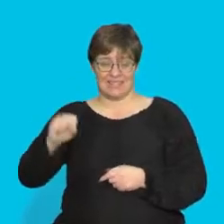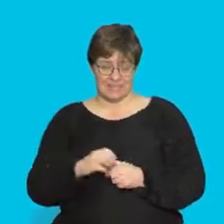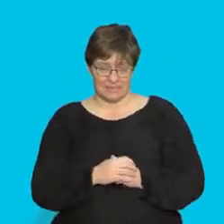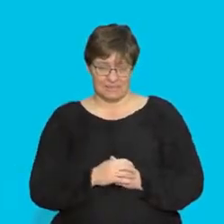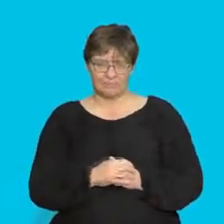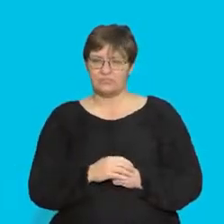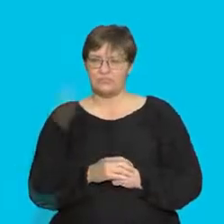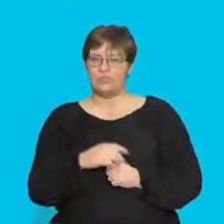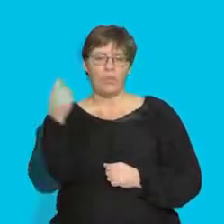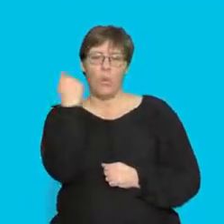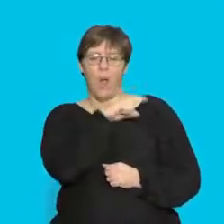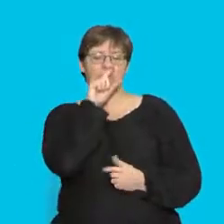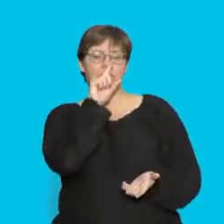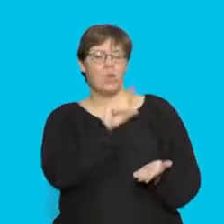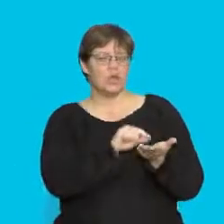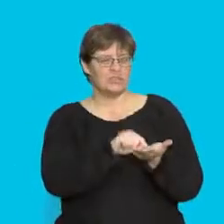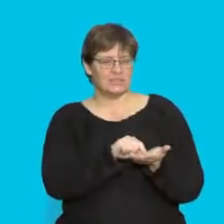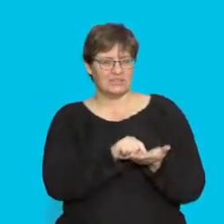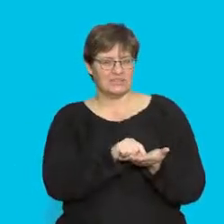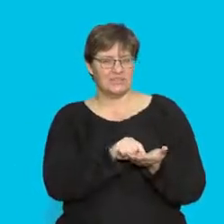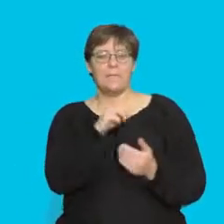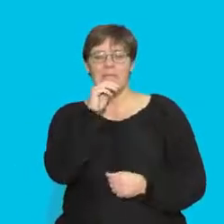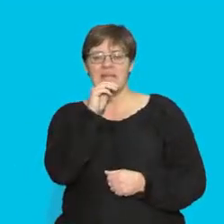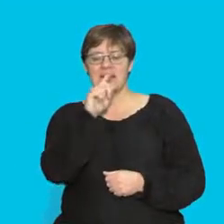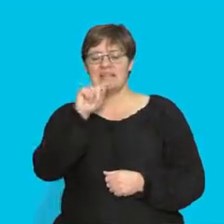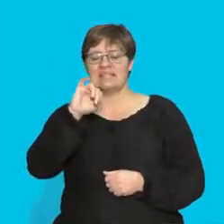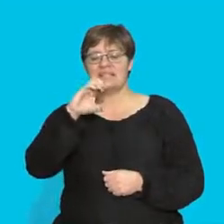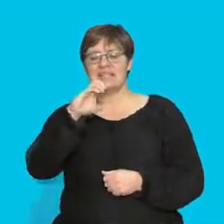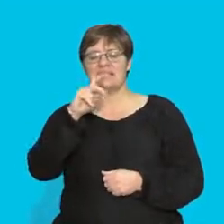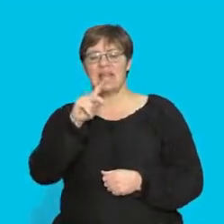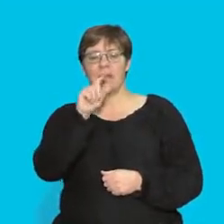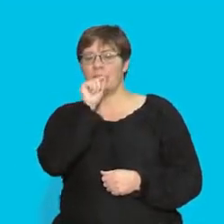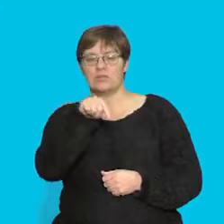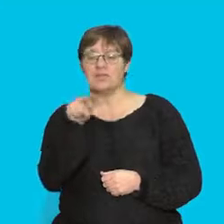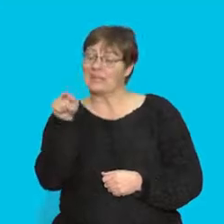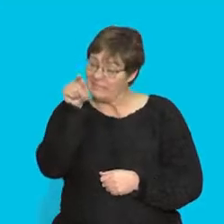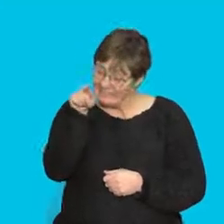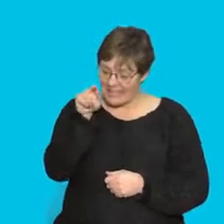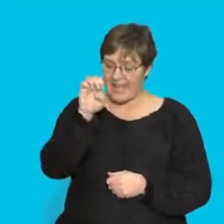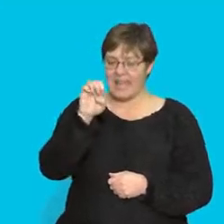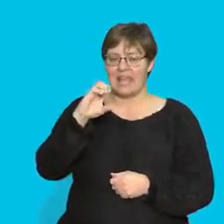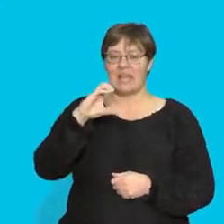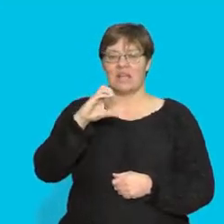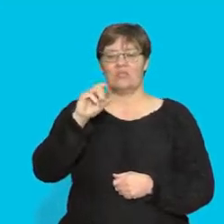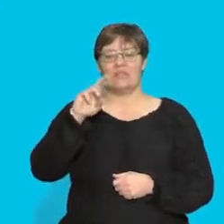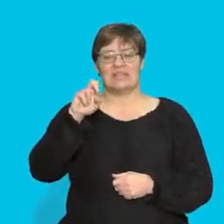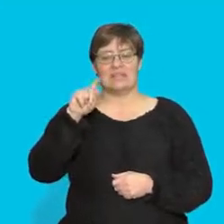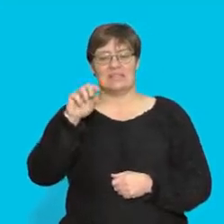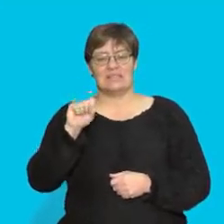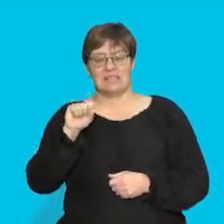egrets. Now, I don't want you to confuse those white birds with tick birds. They